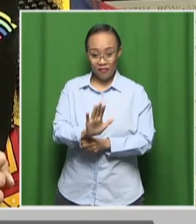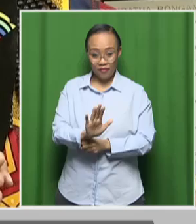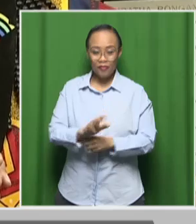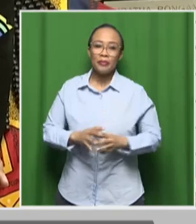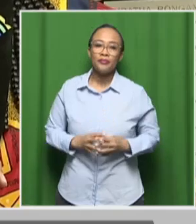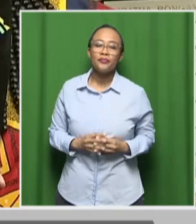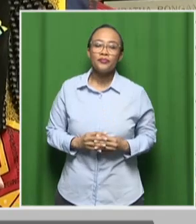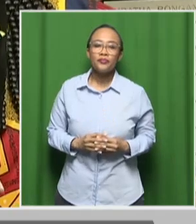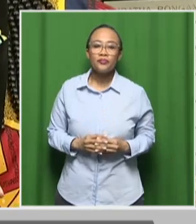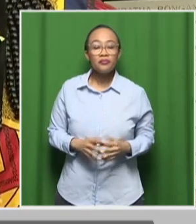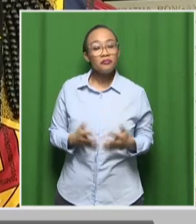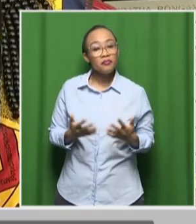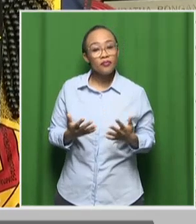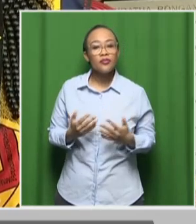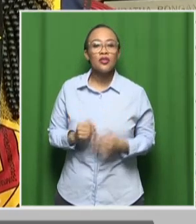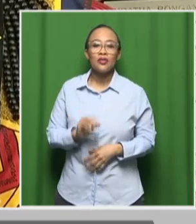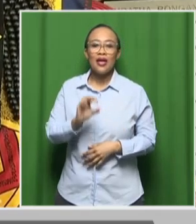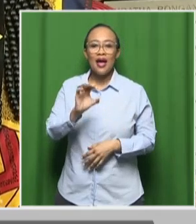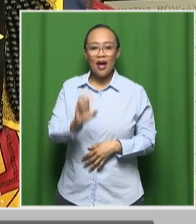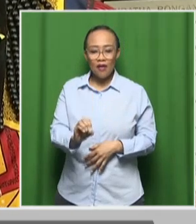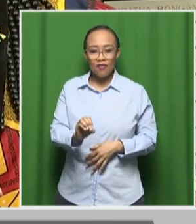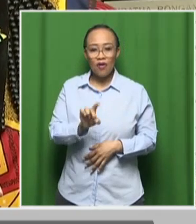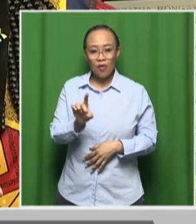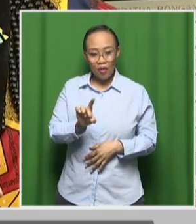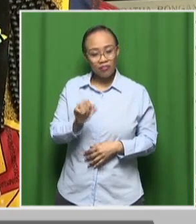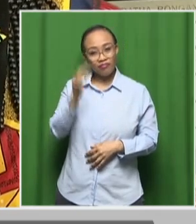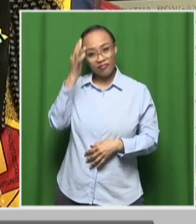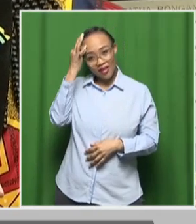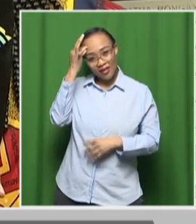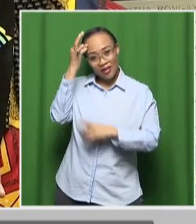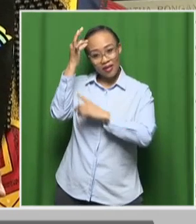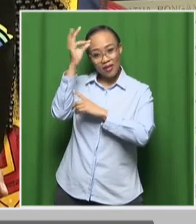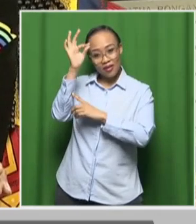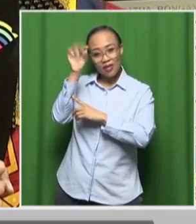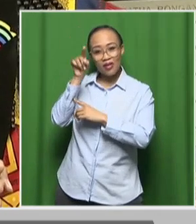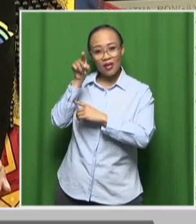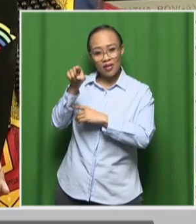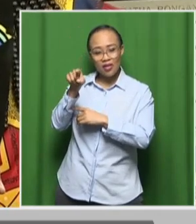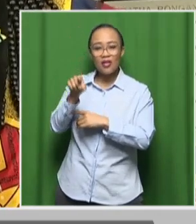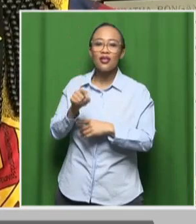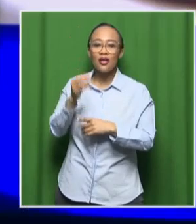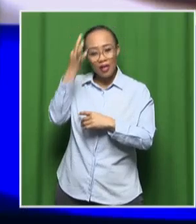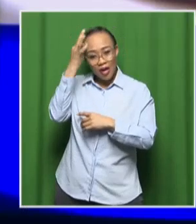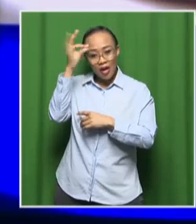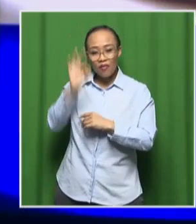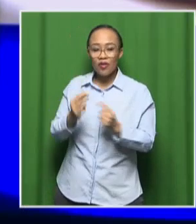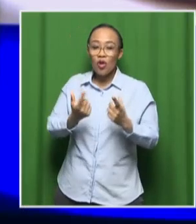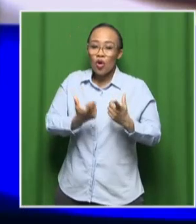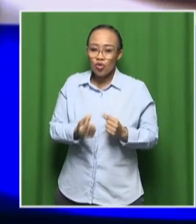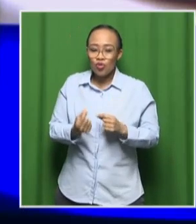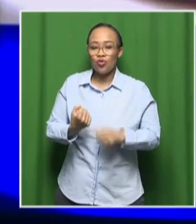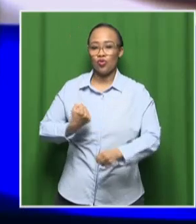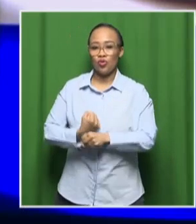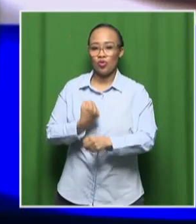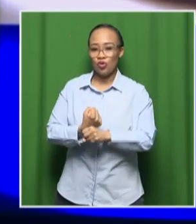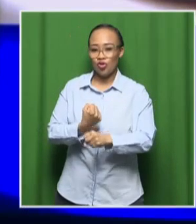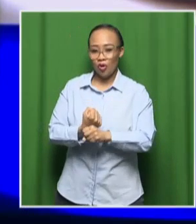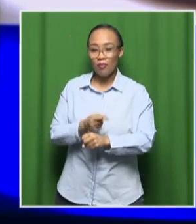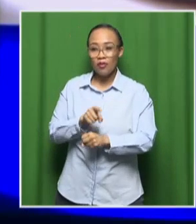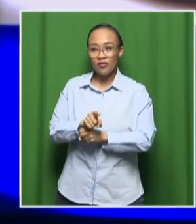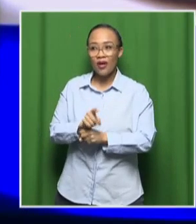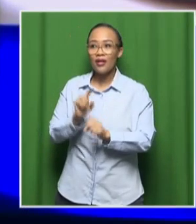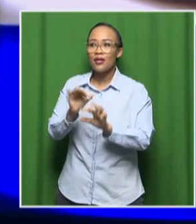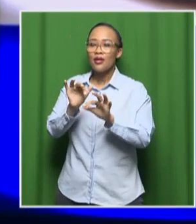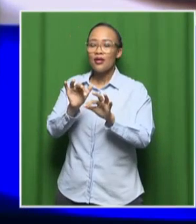goes under the radar because government has been doing a sterling job of repatriating some of the remains of so many